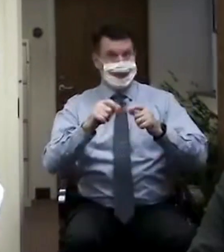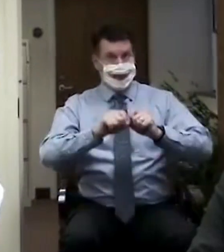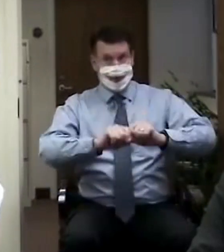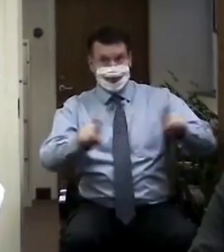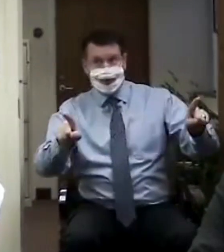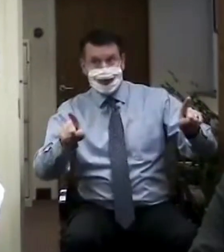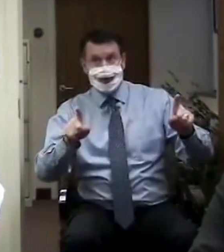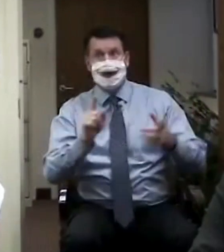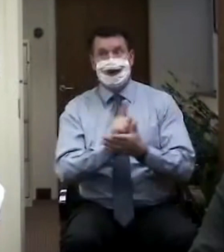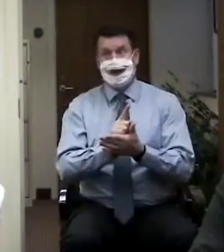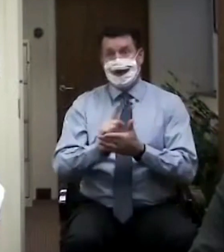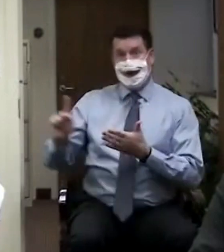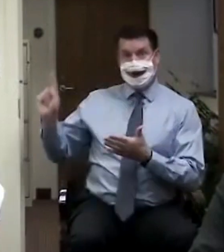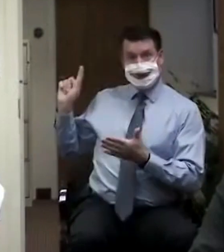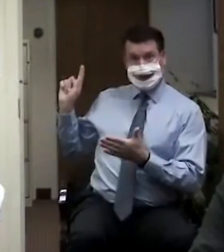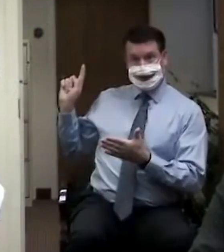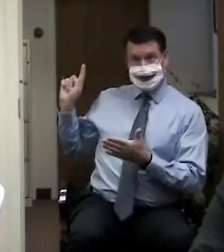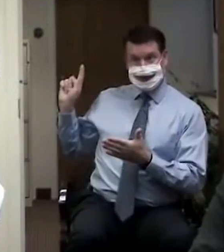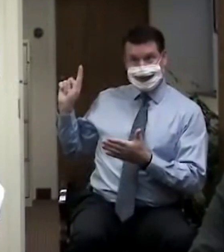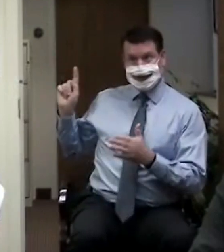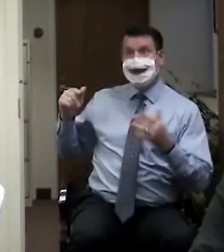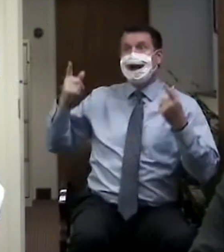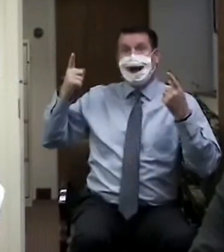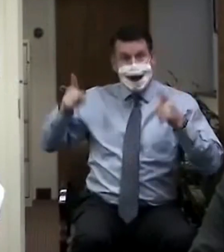between managers and affected staff.